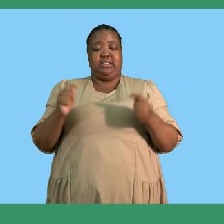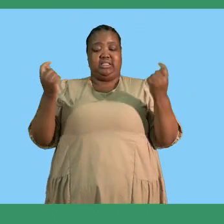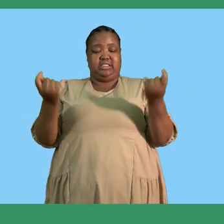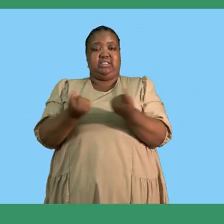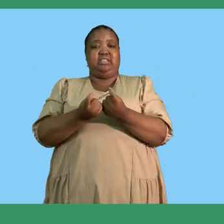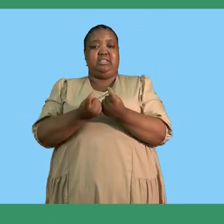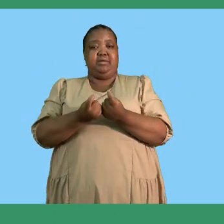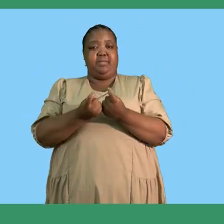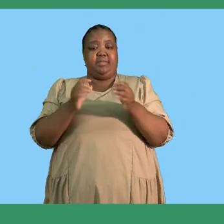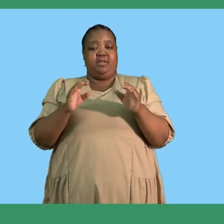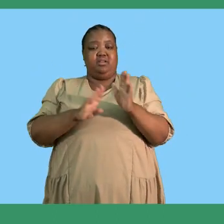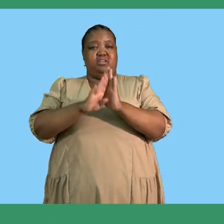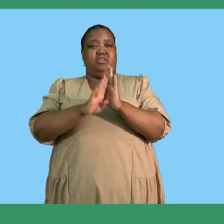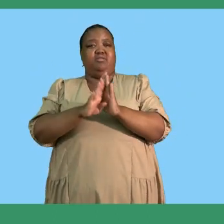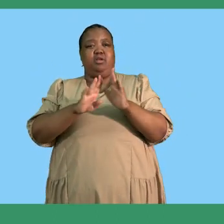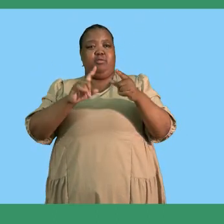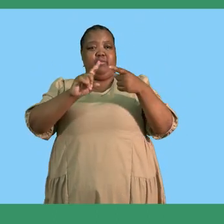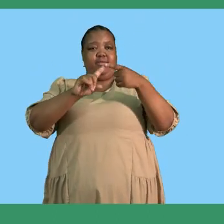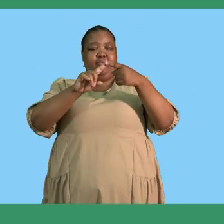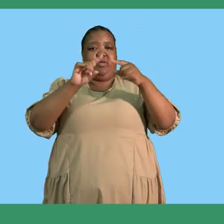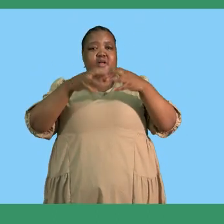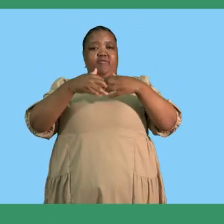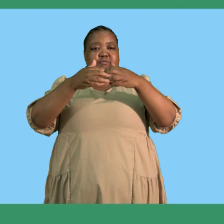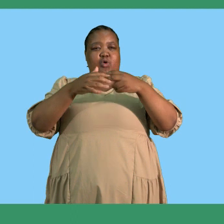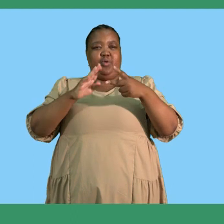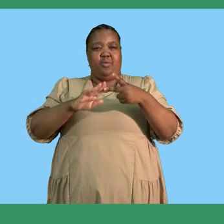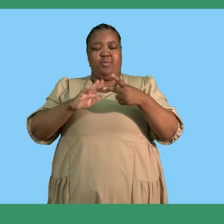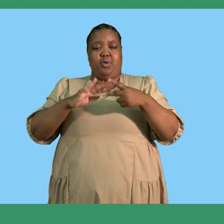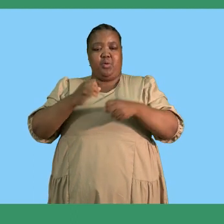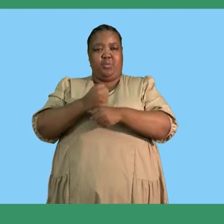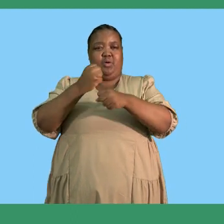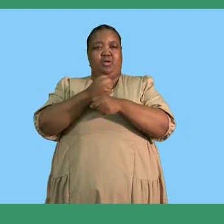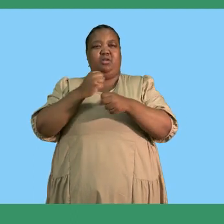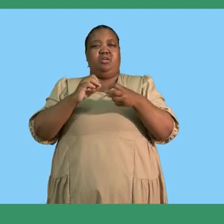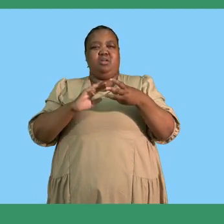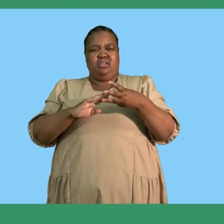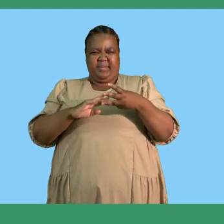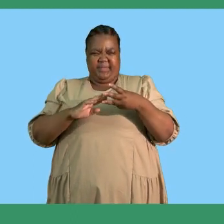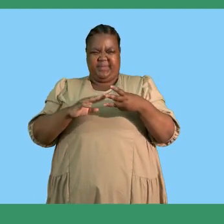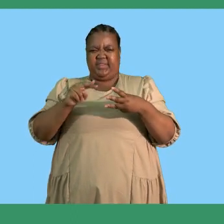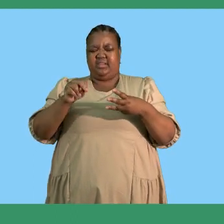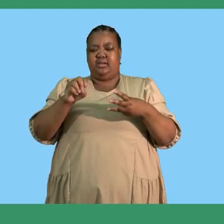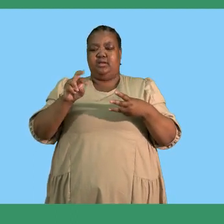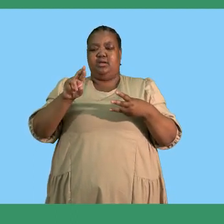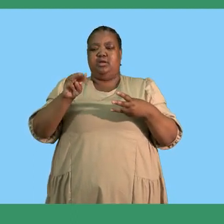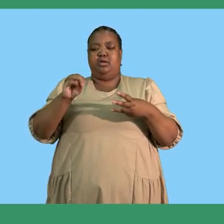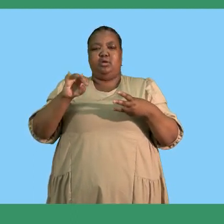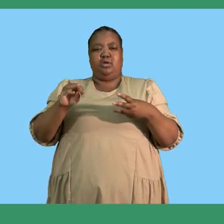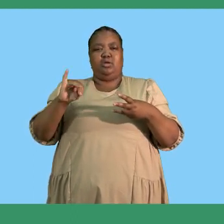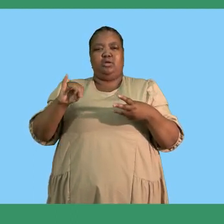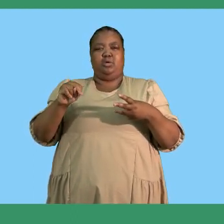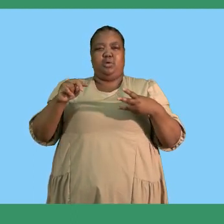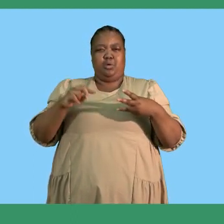team development include forming, storming, norming, performing, and mourning. Now, also